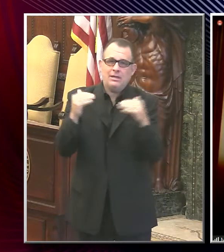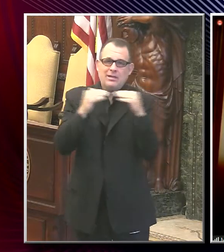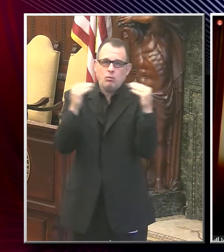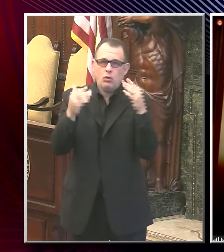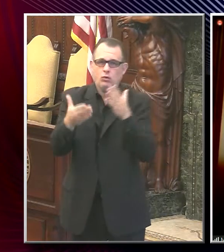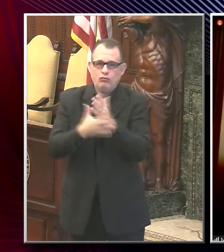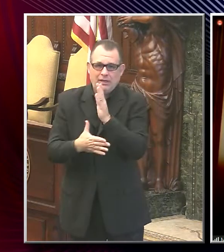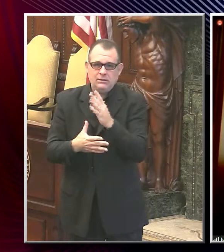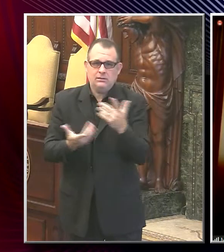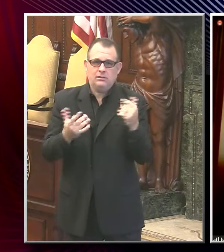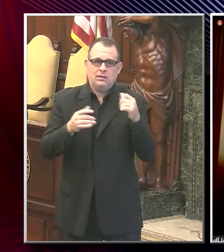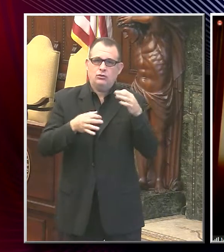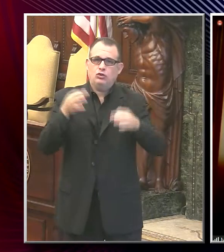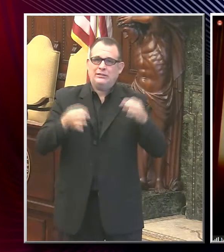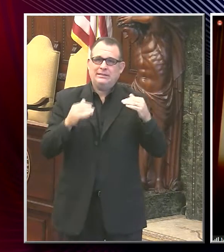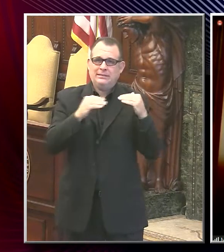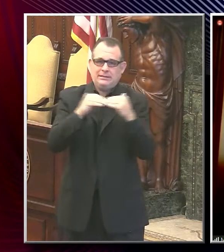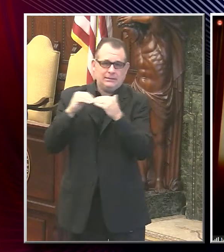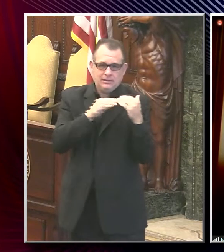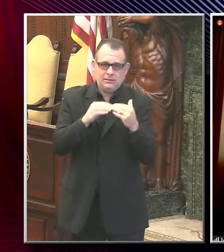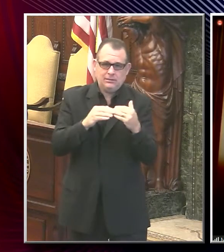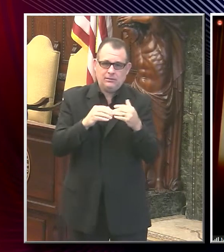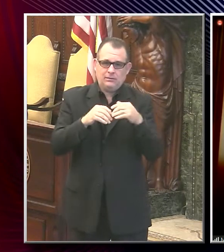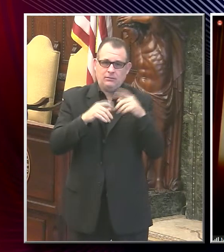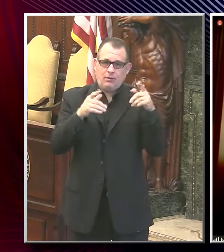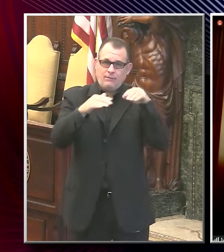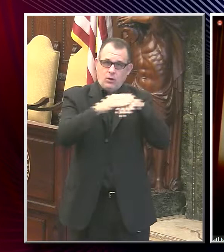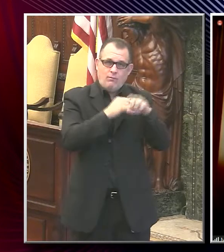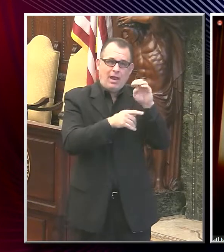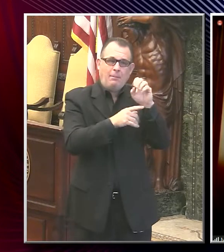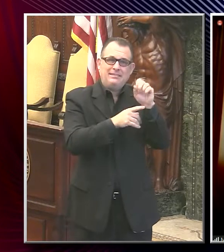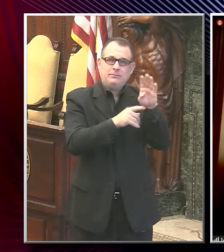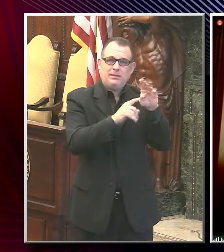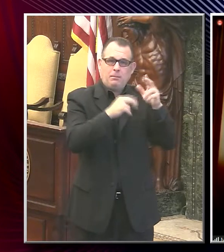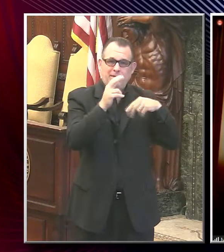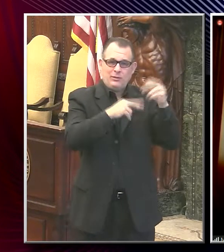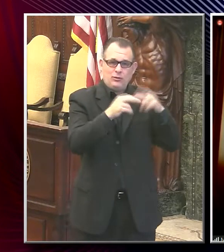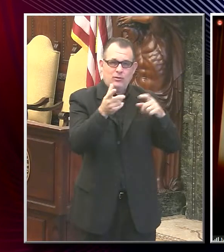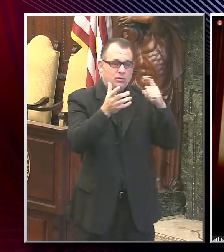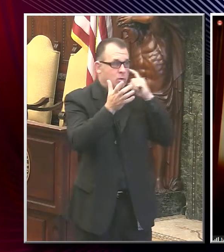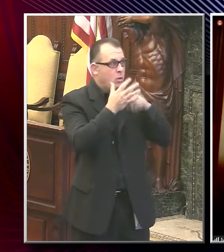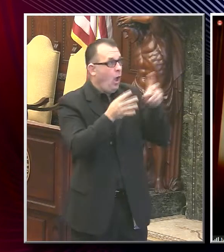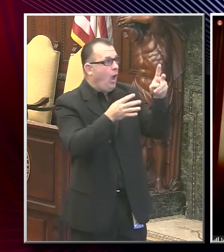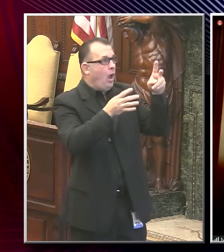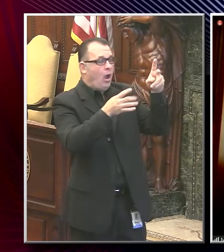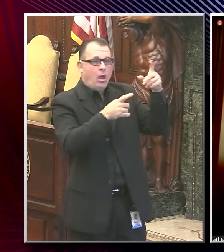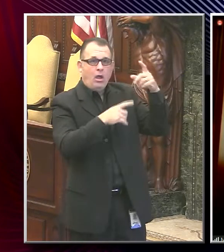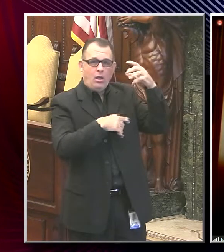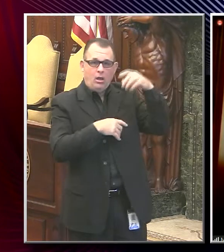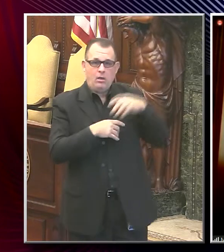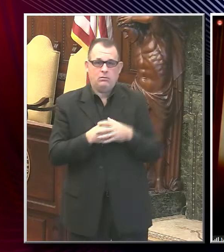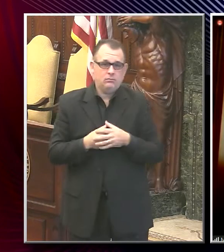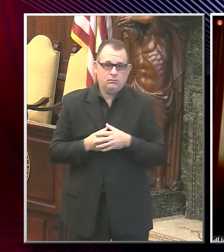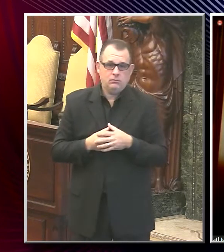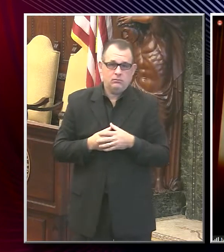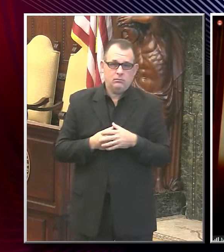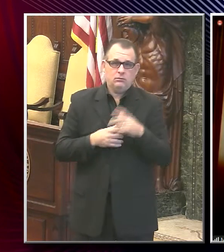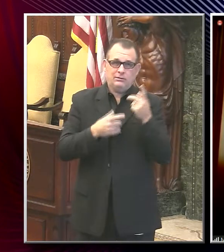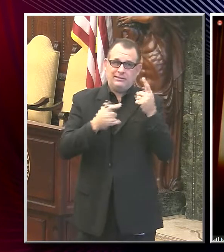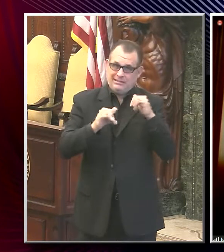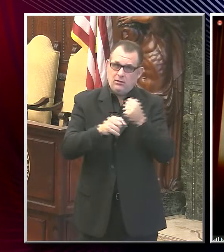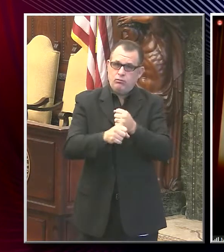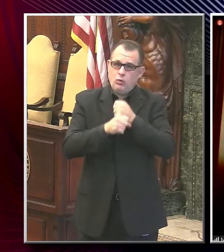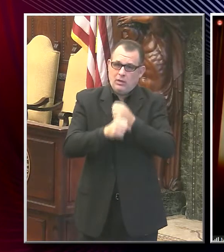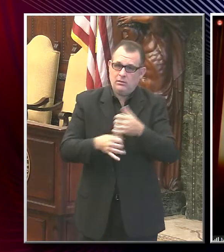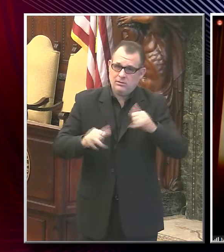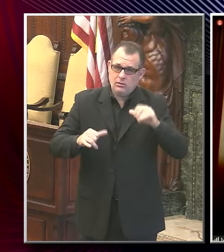those visiting the Municipal Services Building. Previously, this location drew countless protests and demonstrations, where thousands of individuals